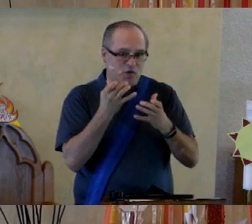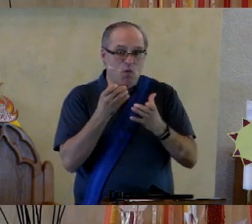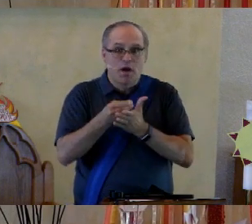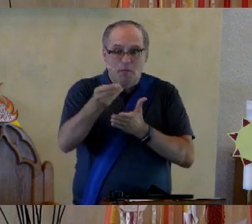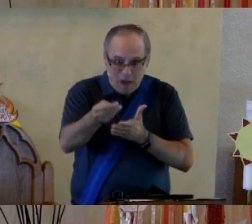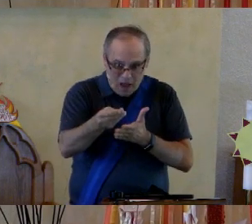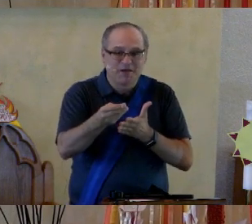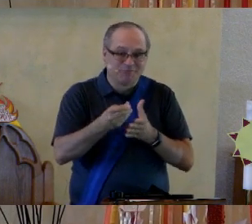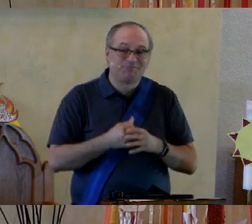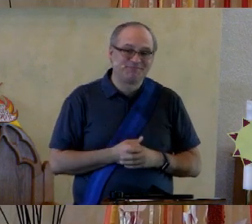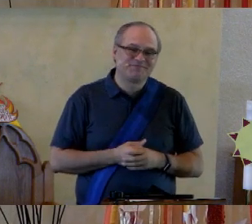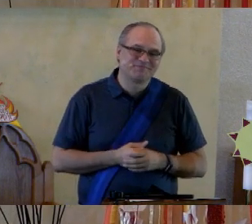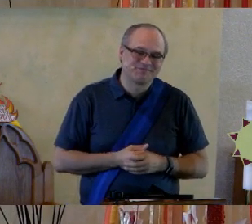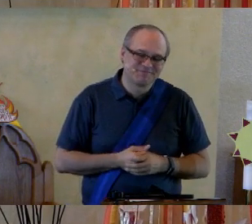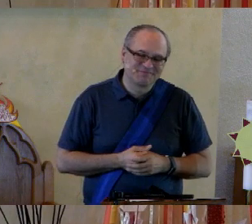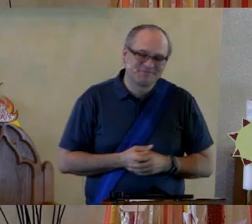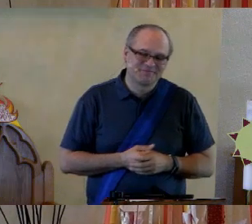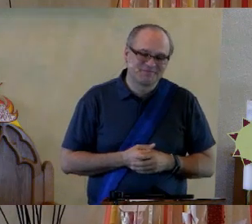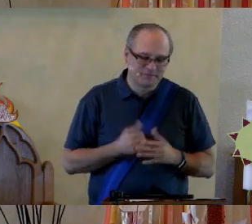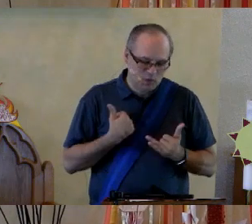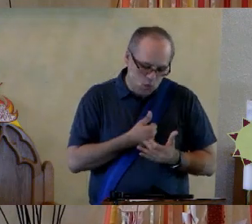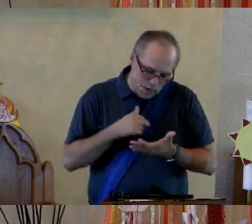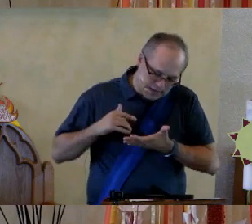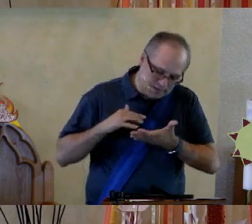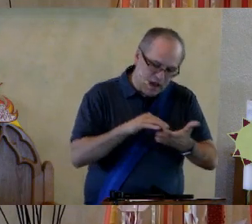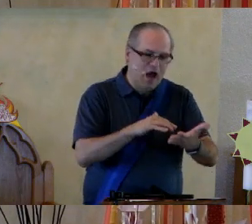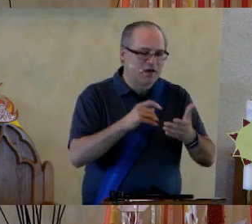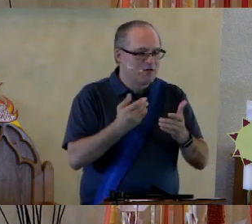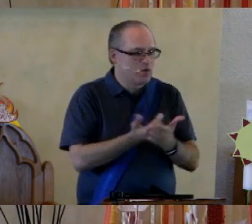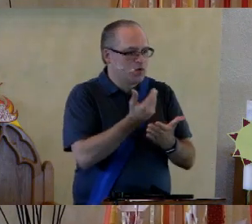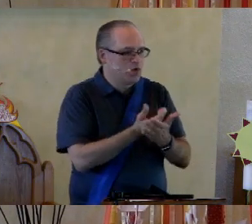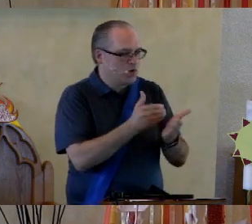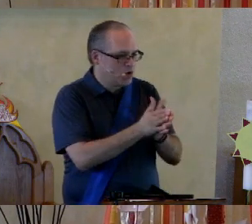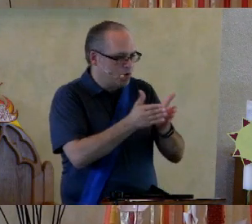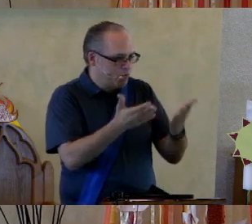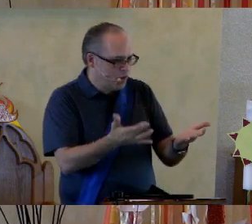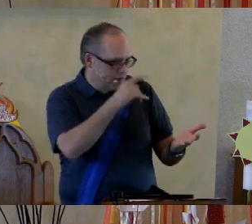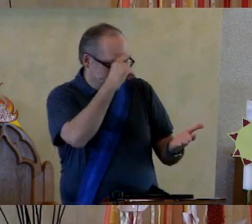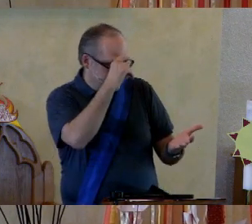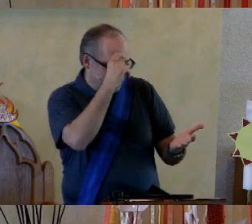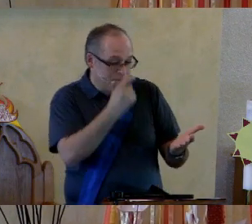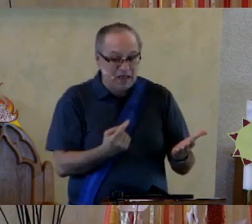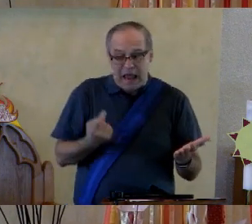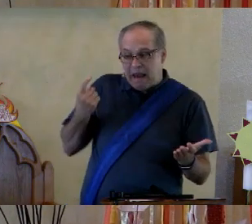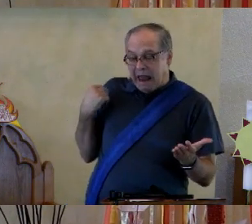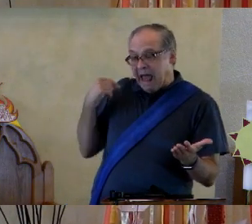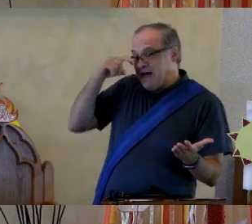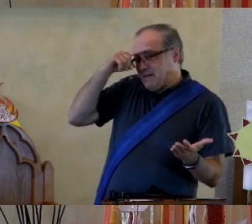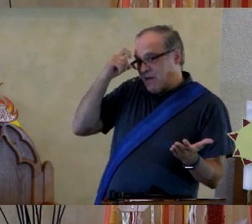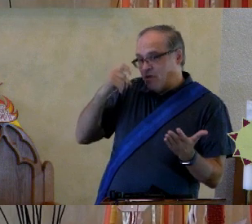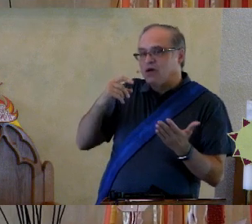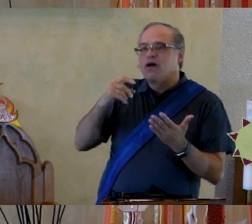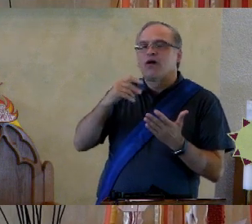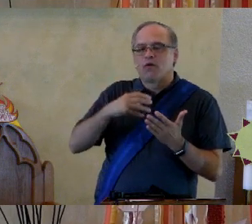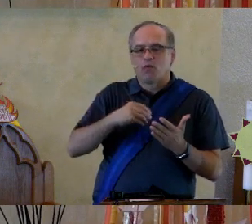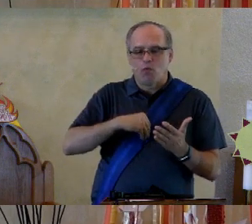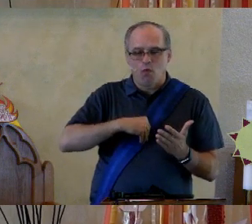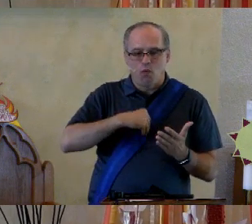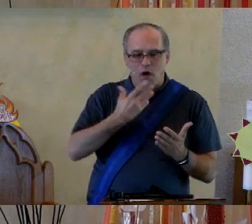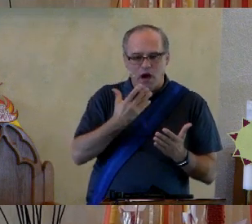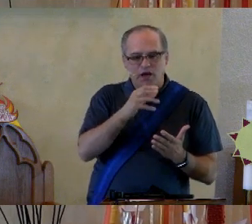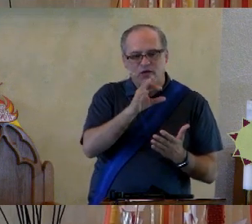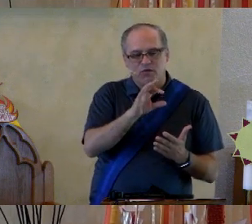We are studying and learning from a new book this summer. Last summer, we read White Fragility and